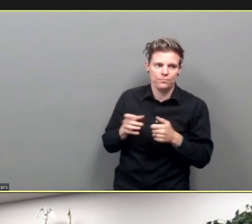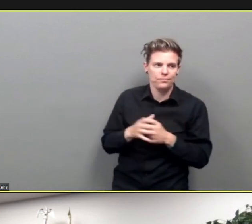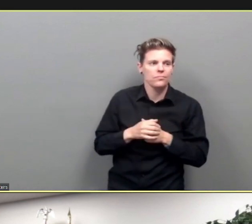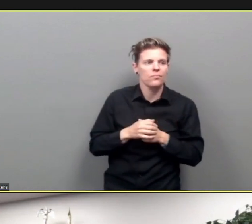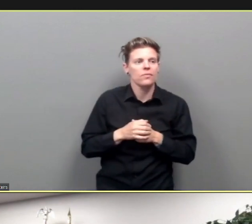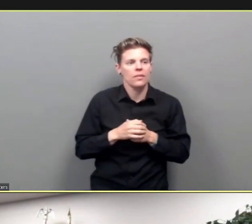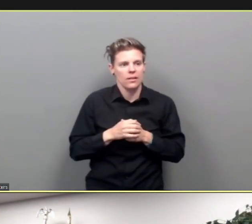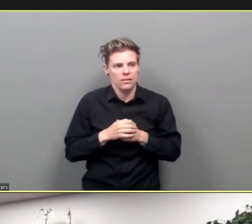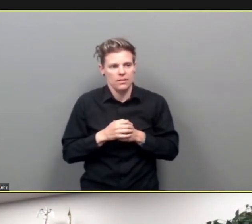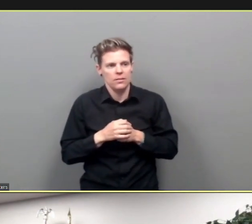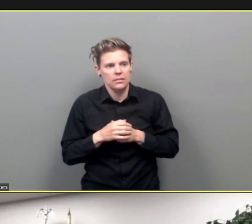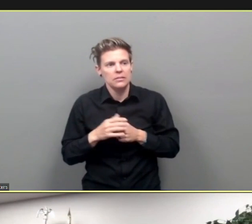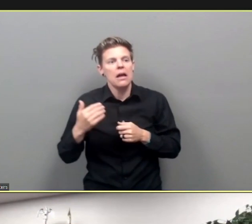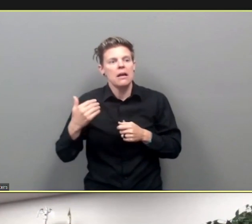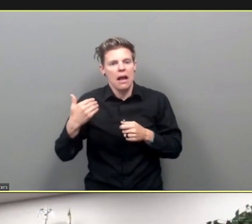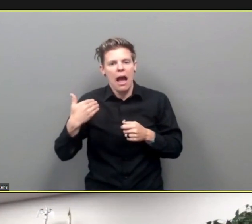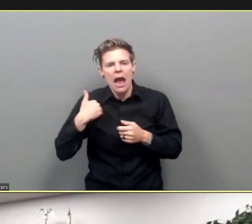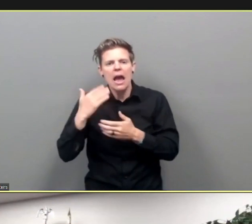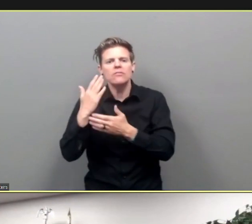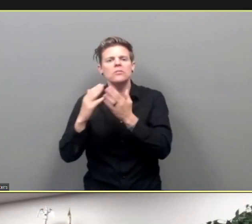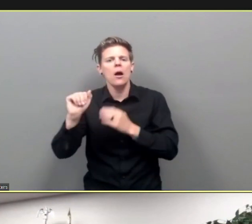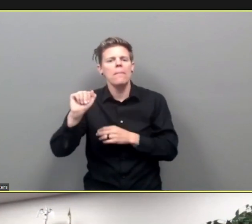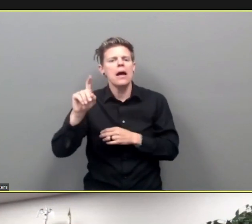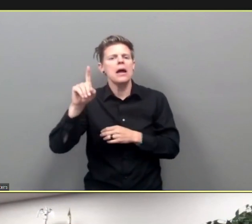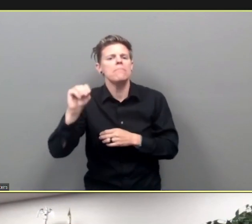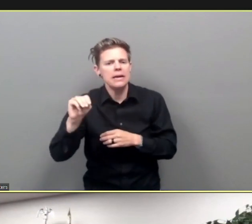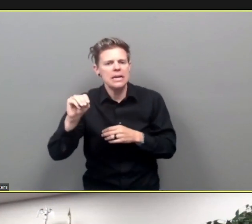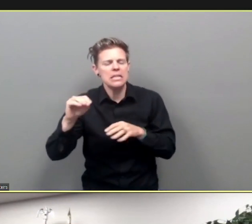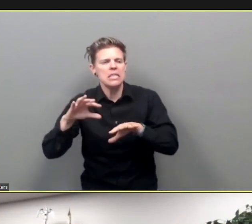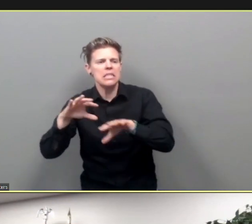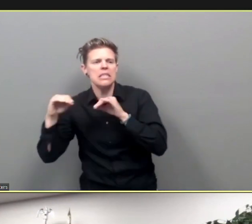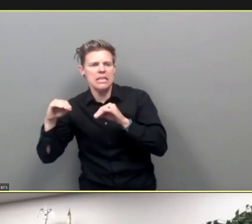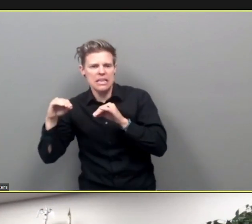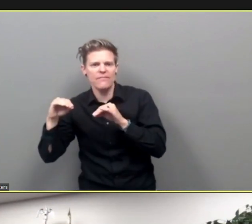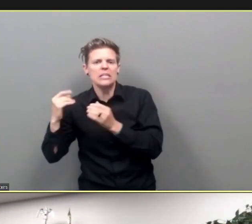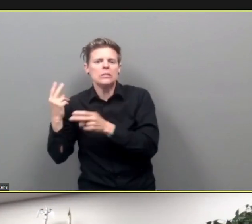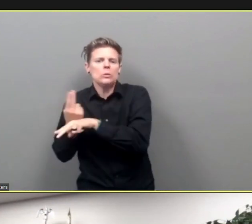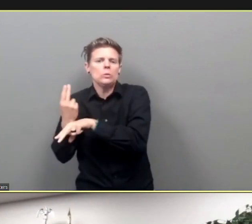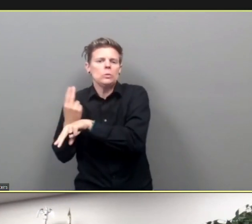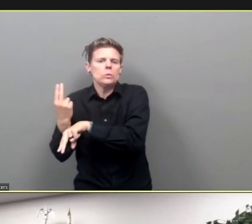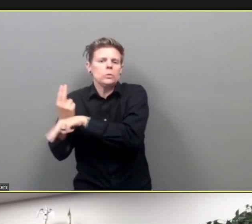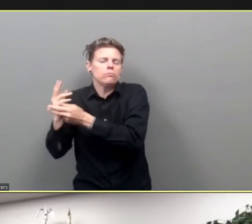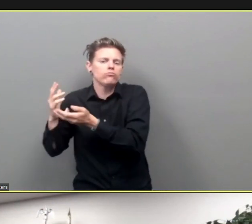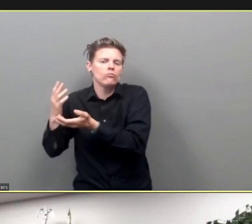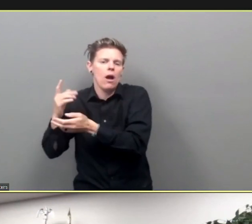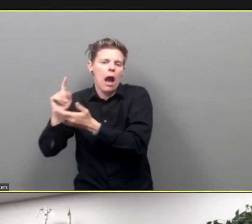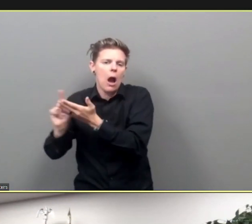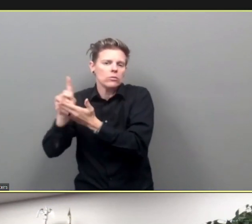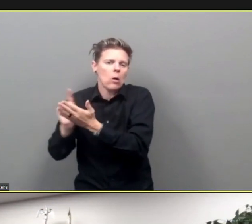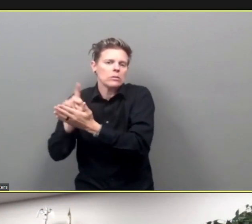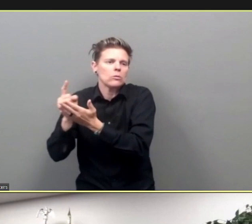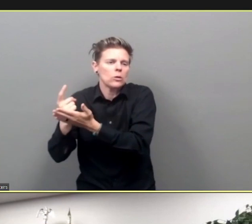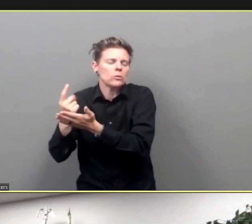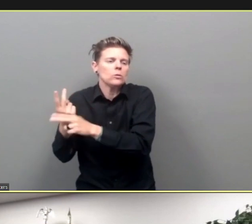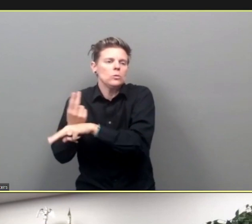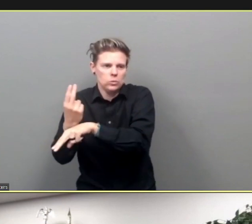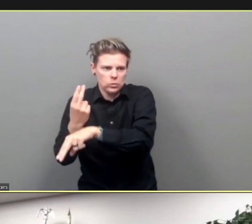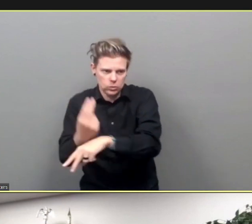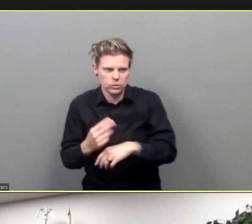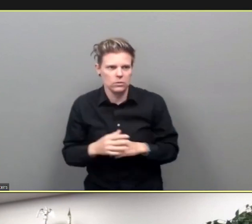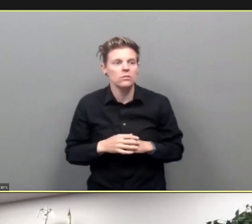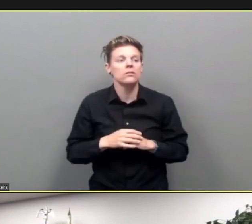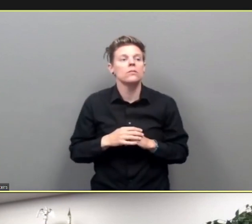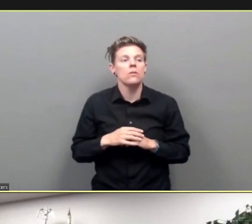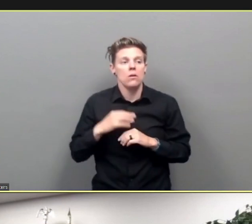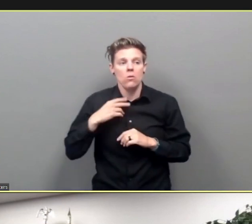letting them spend on their vacation. What we've seen in other settings across the United States. And here is